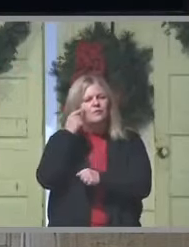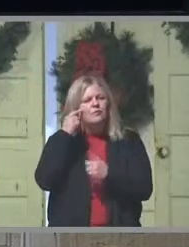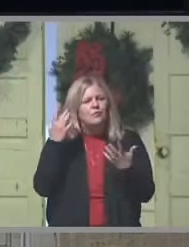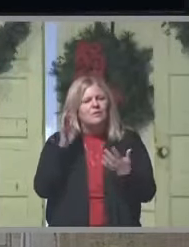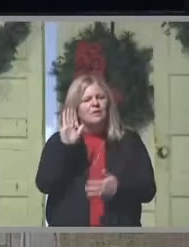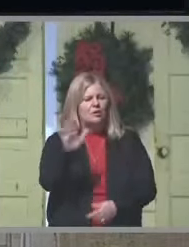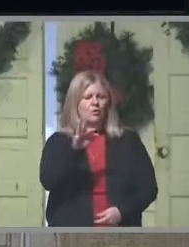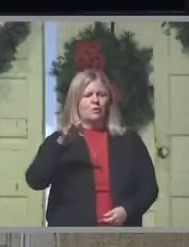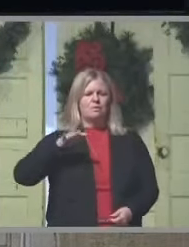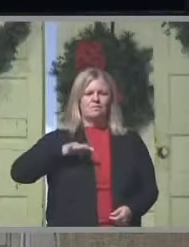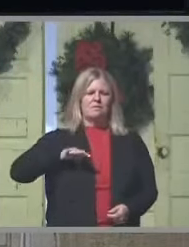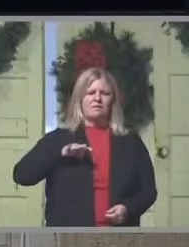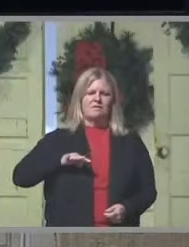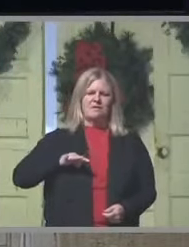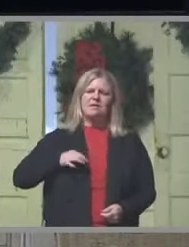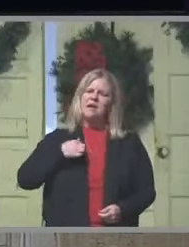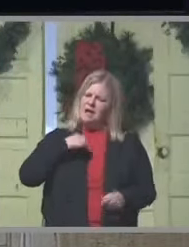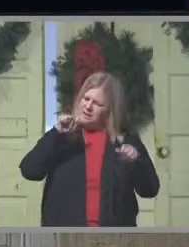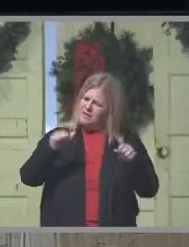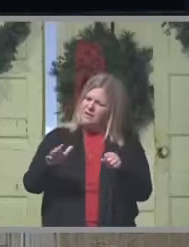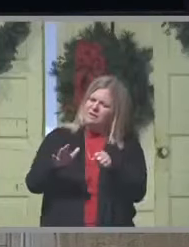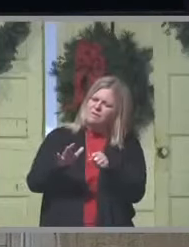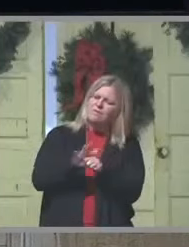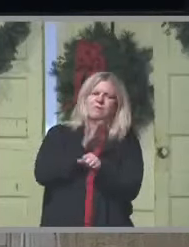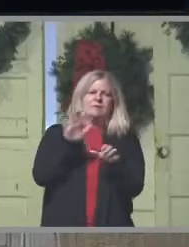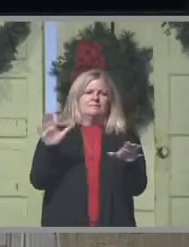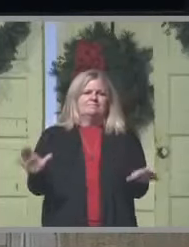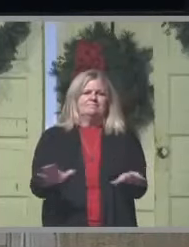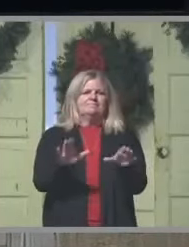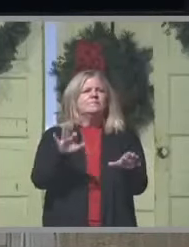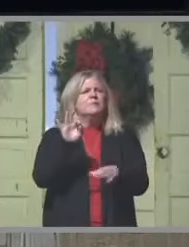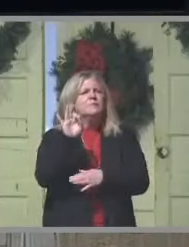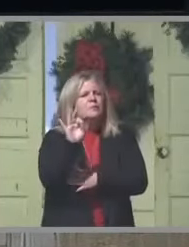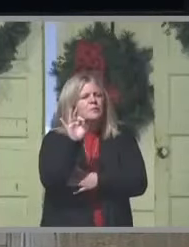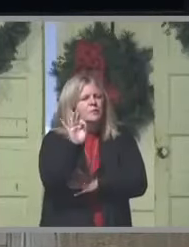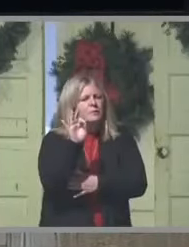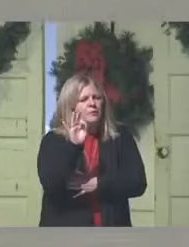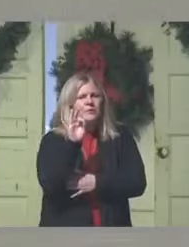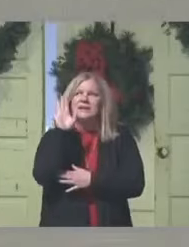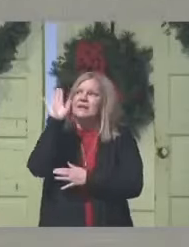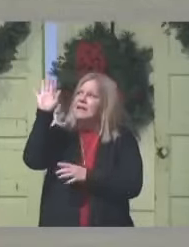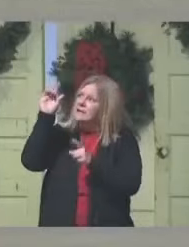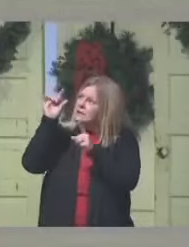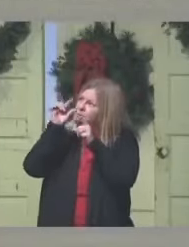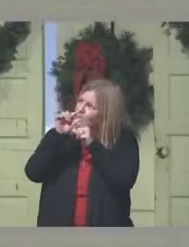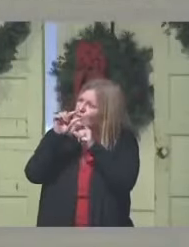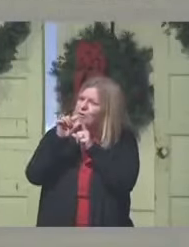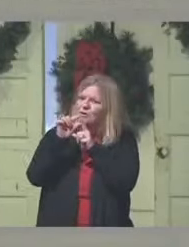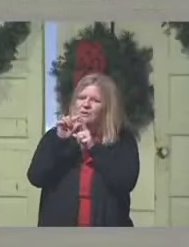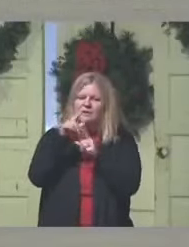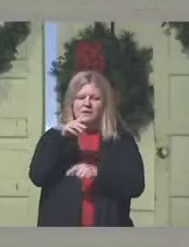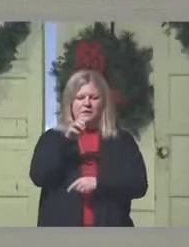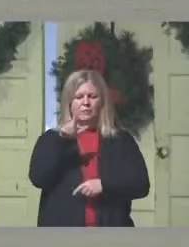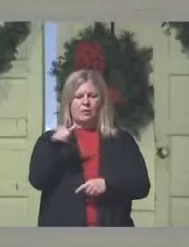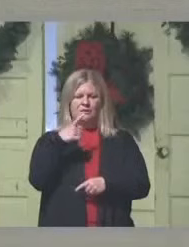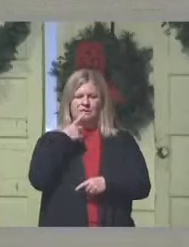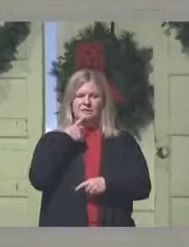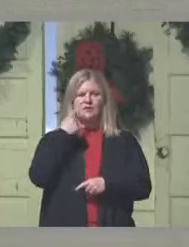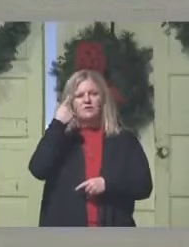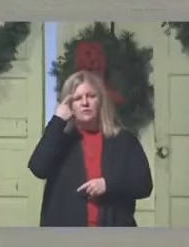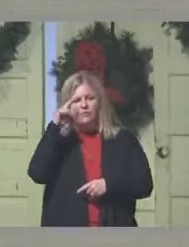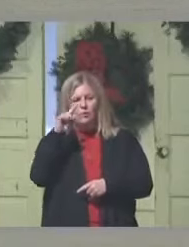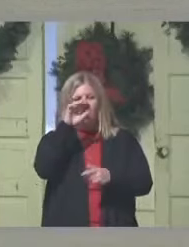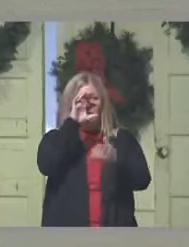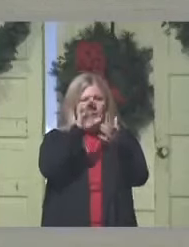benefit, so that I might fully carry out the preaching of the word of God. Paul writes that for the benefit